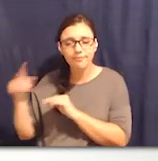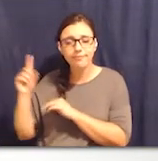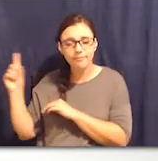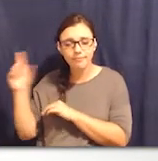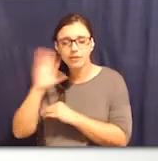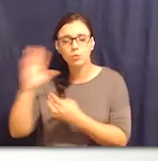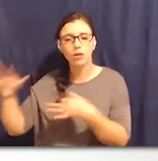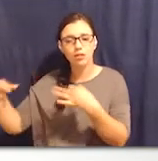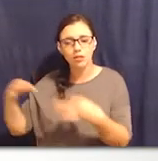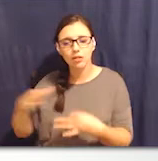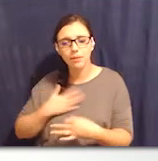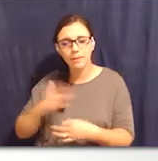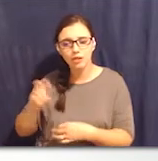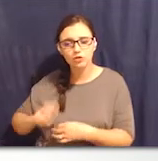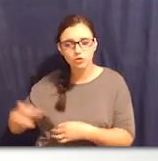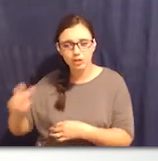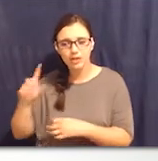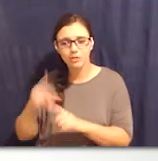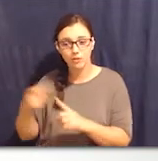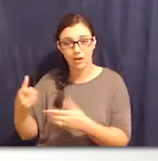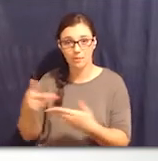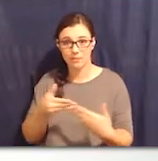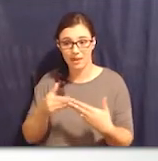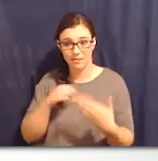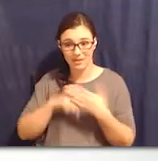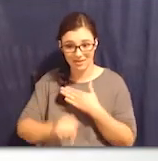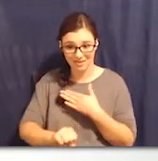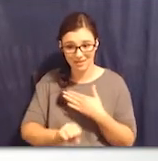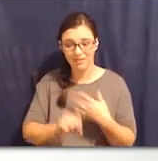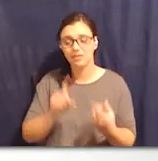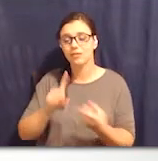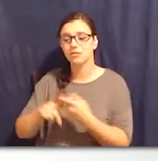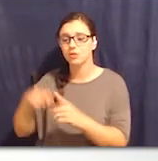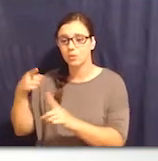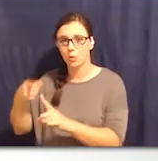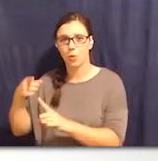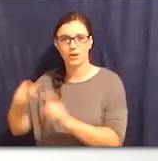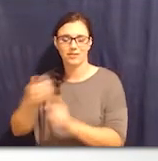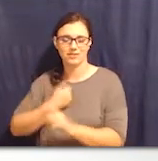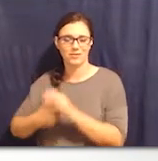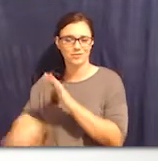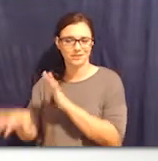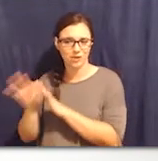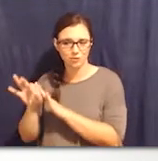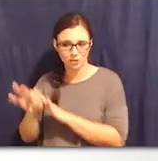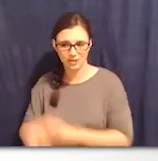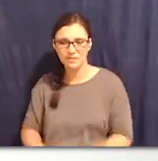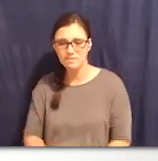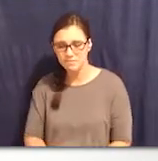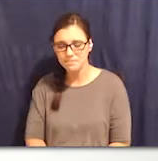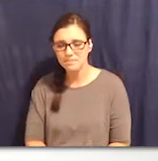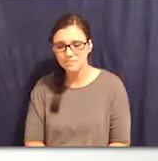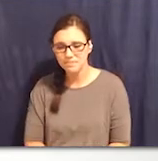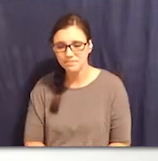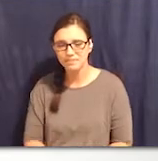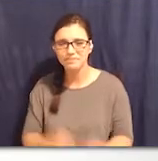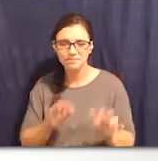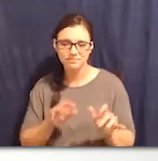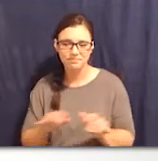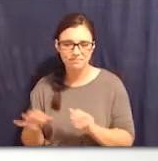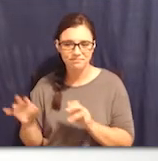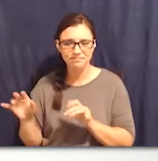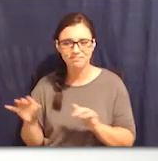narrative. The narrative will describe my journey all the way from infancy to the point of